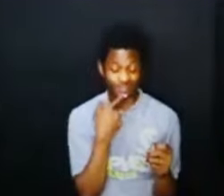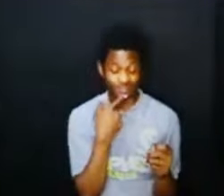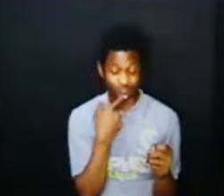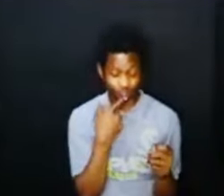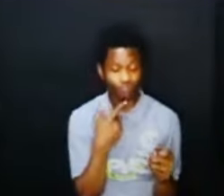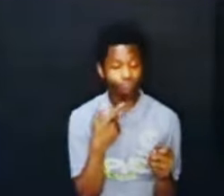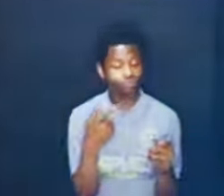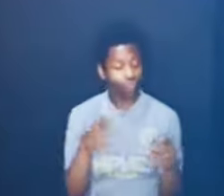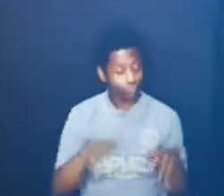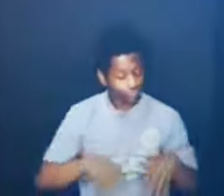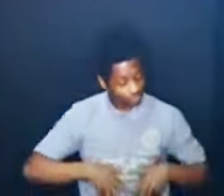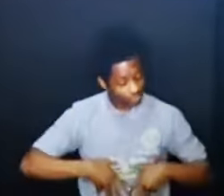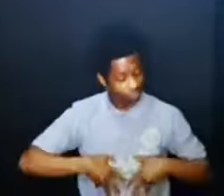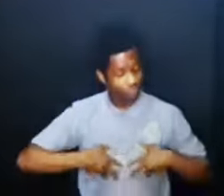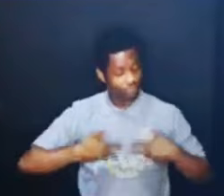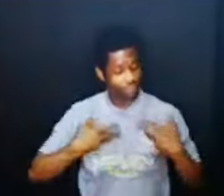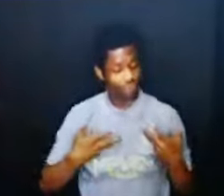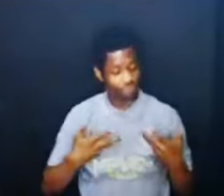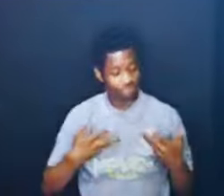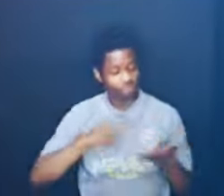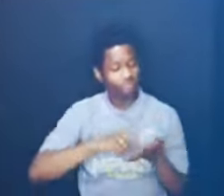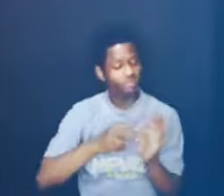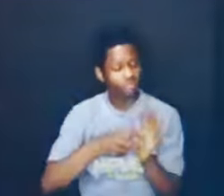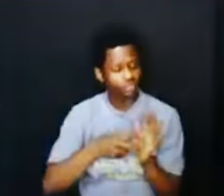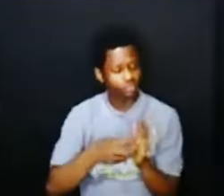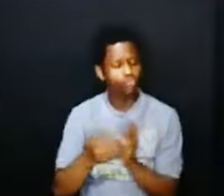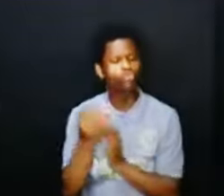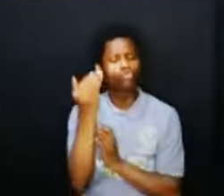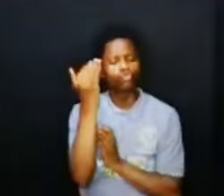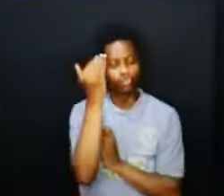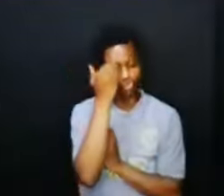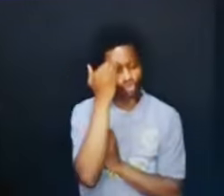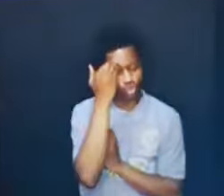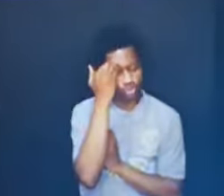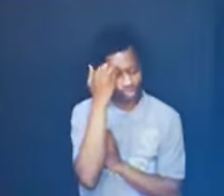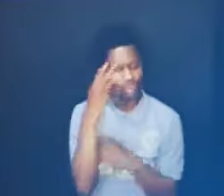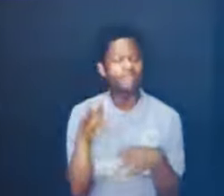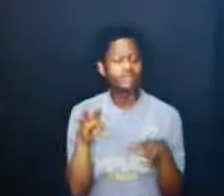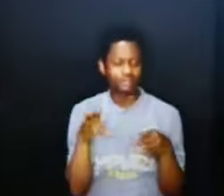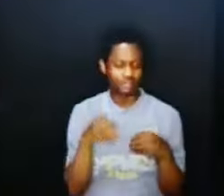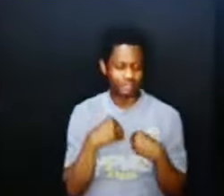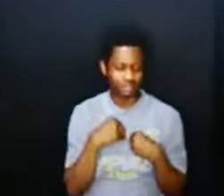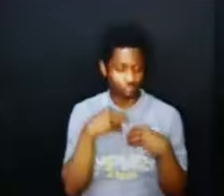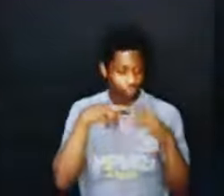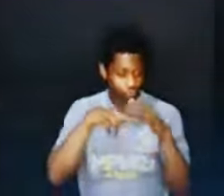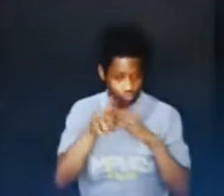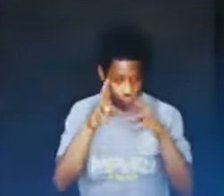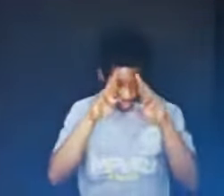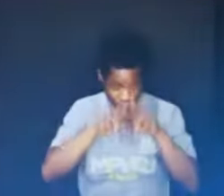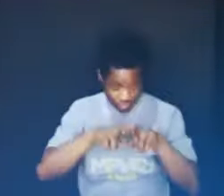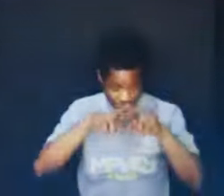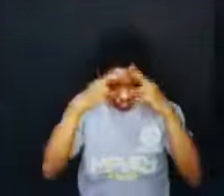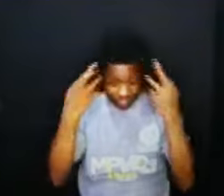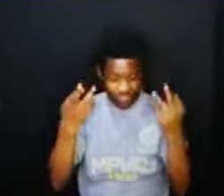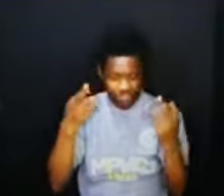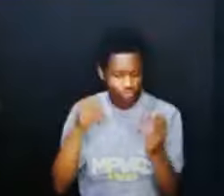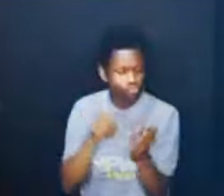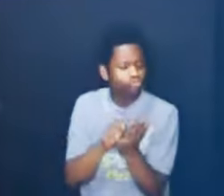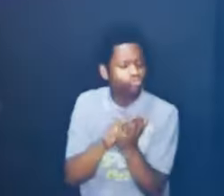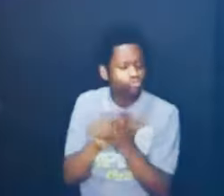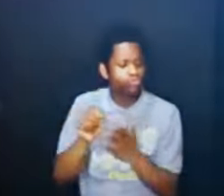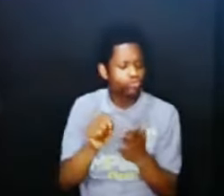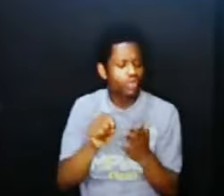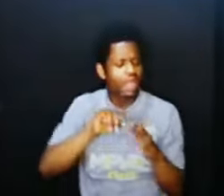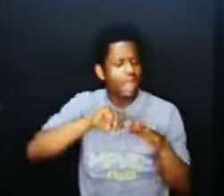mu se. Now to acknowledge or to admit by way of revelation the true states of